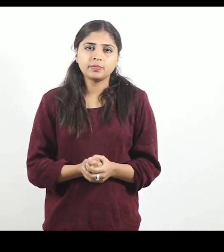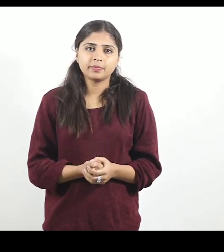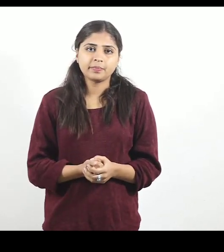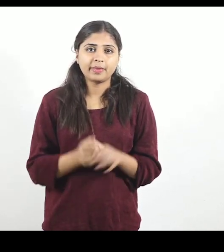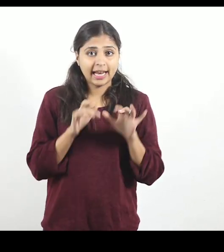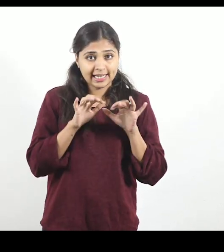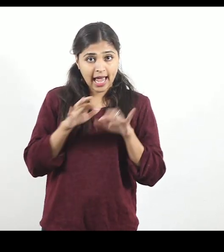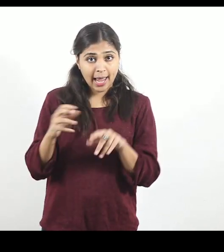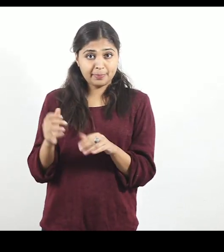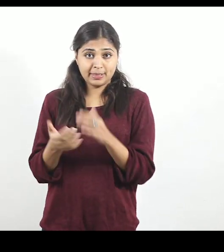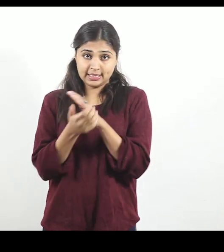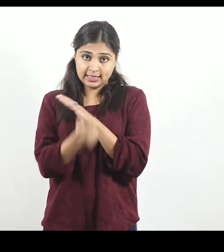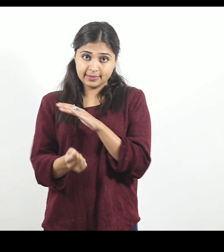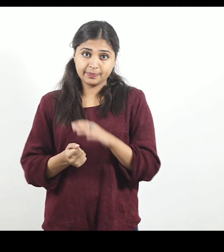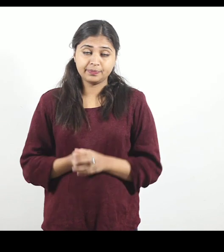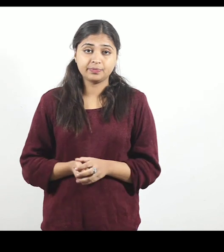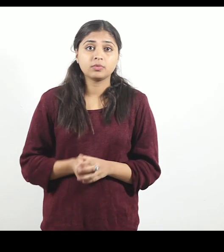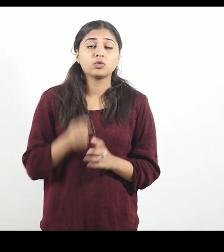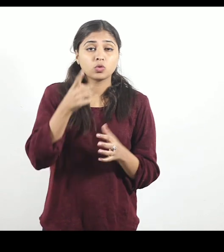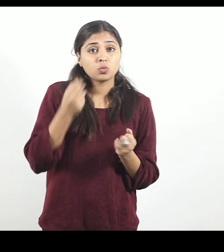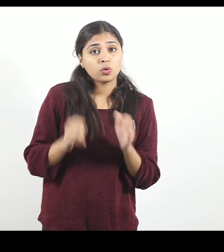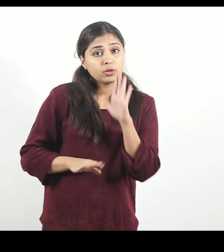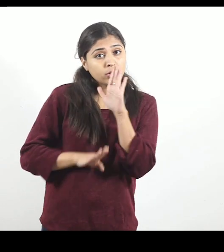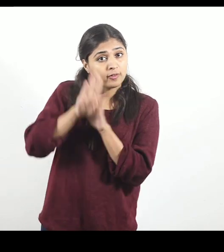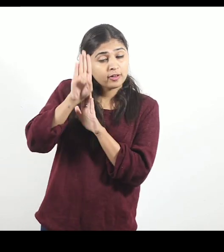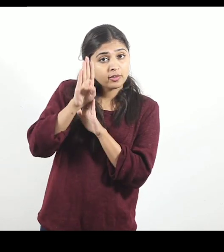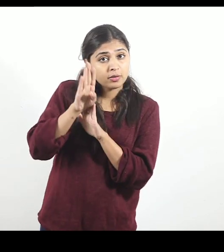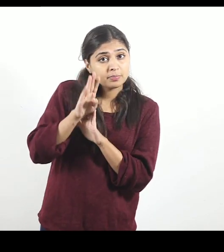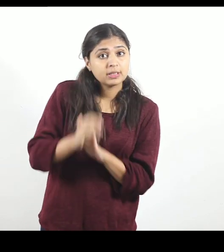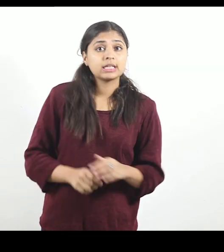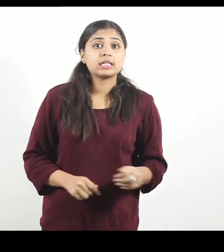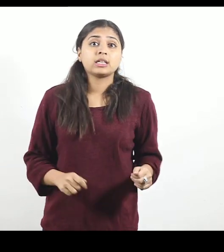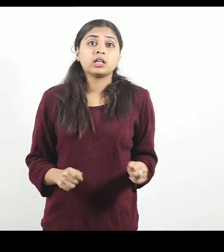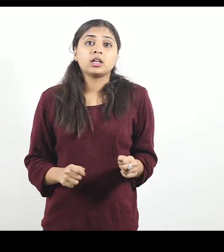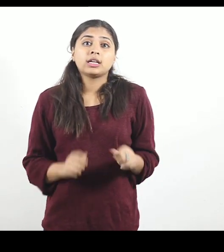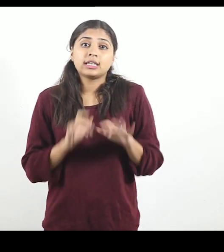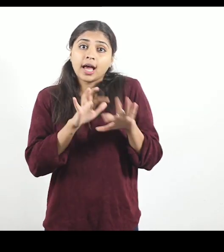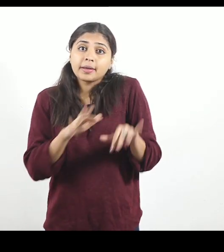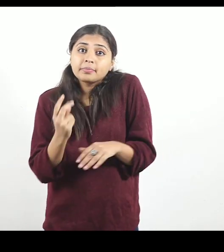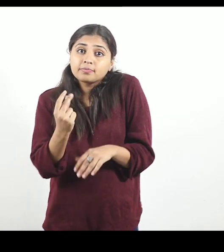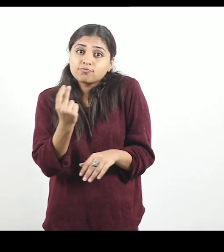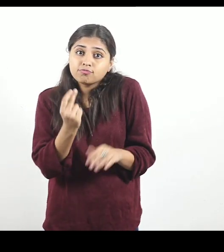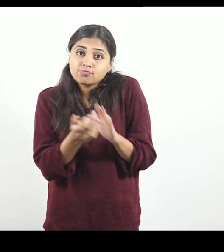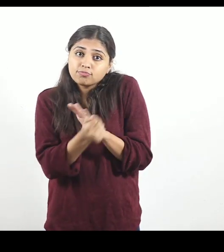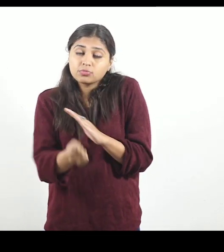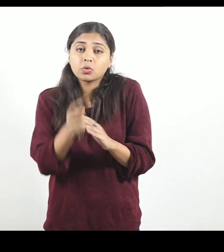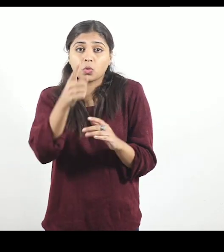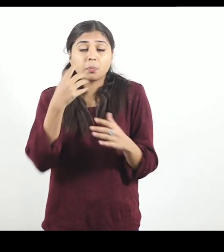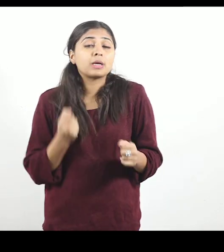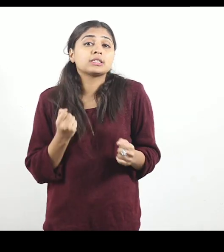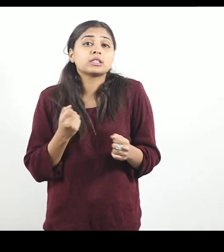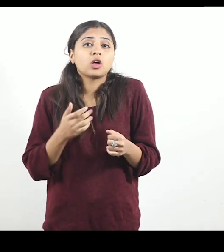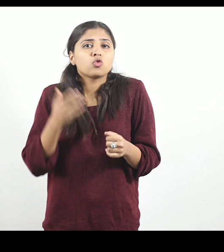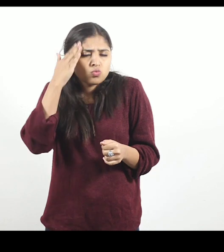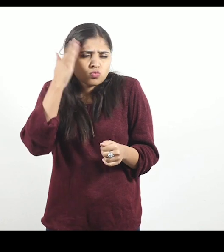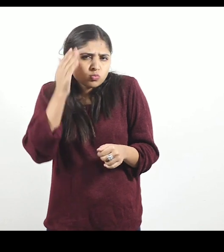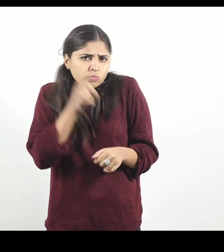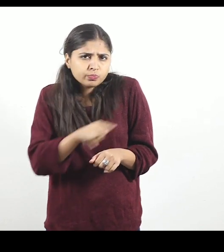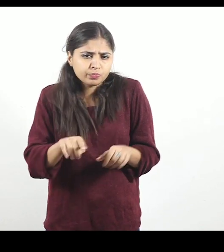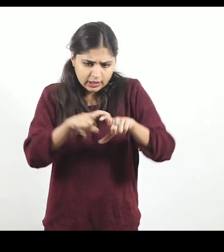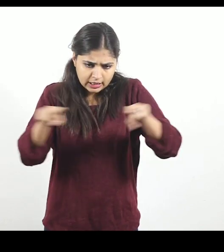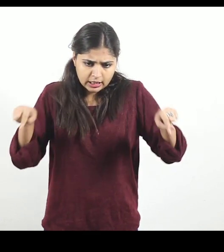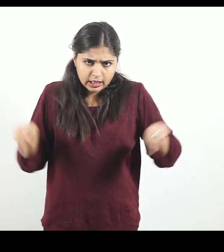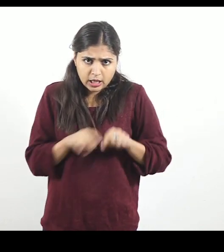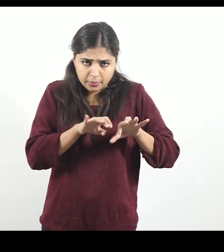skills. In order to develop typing skills, one should be familiar with the computer keyboard. A